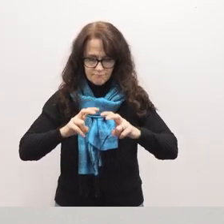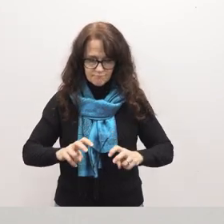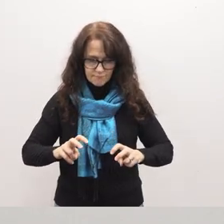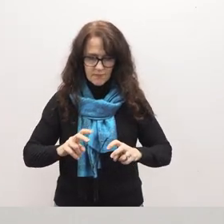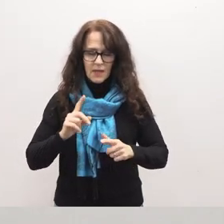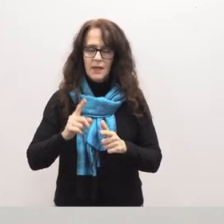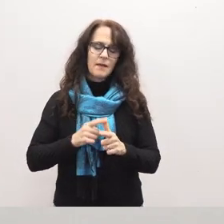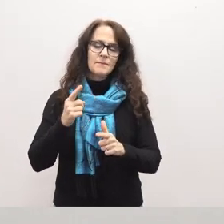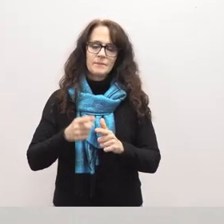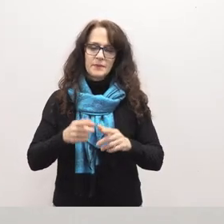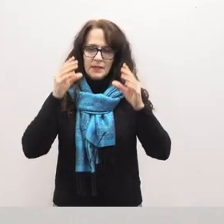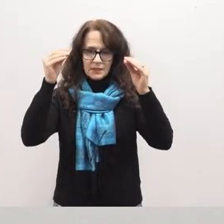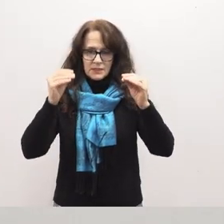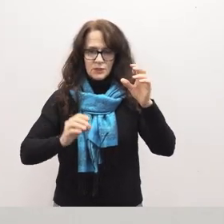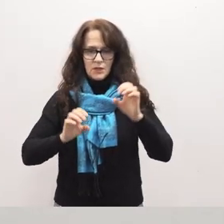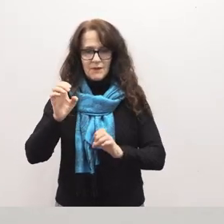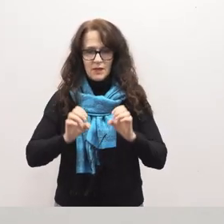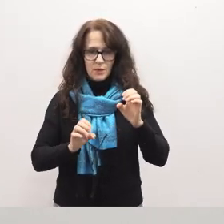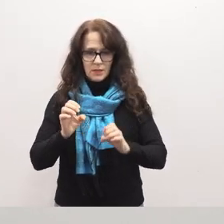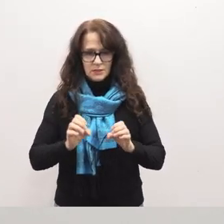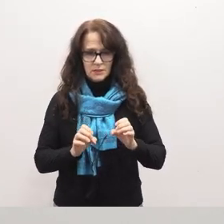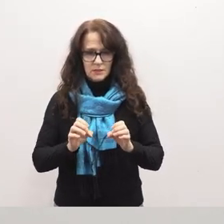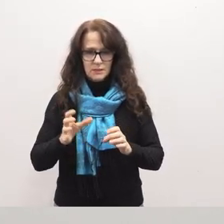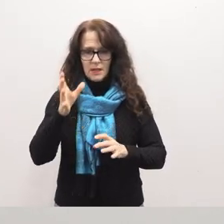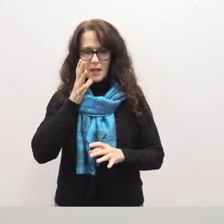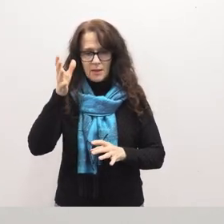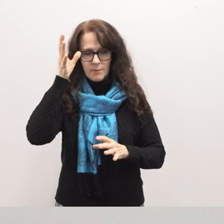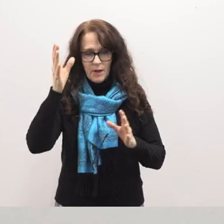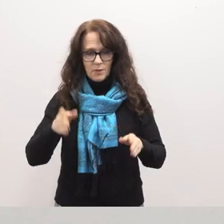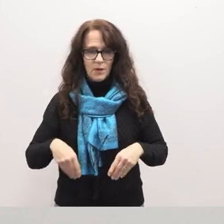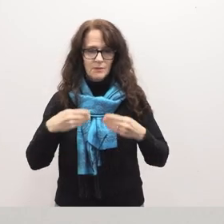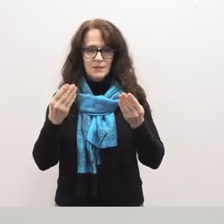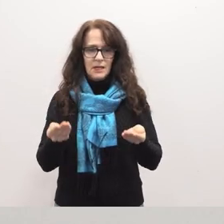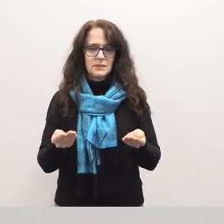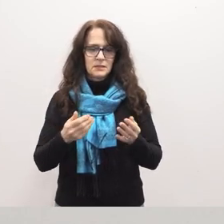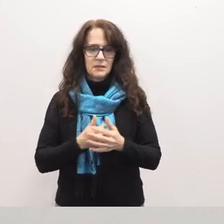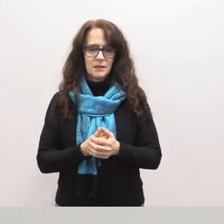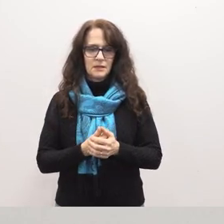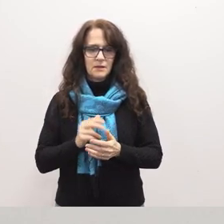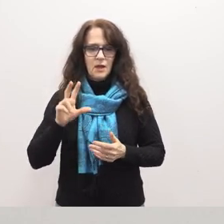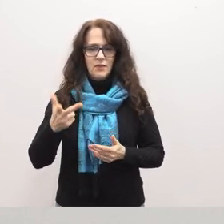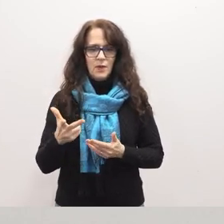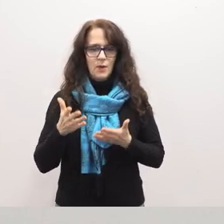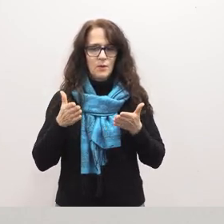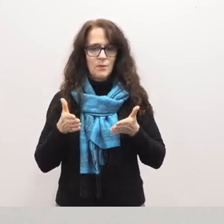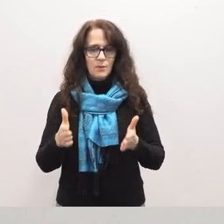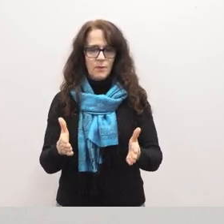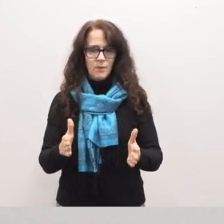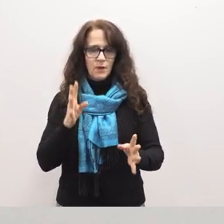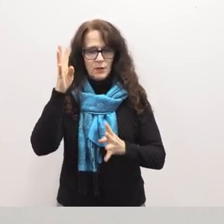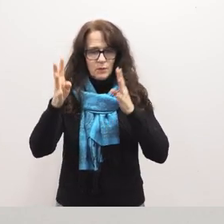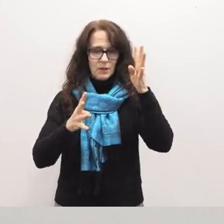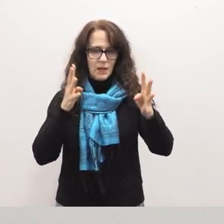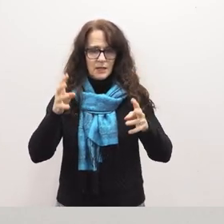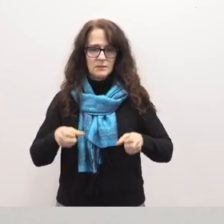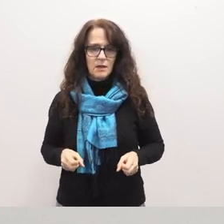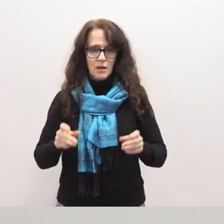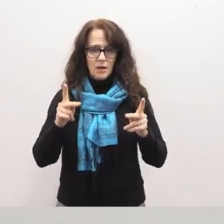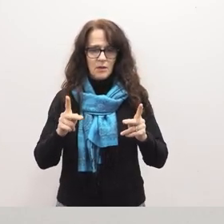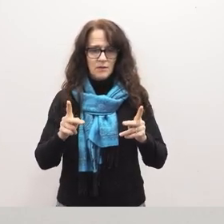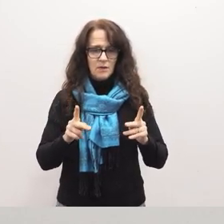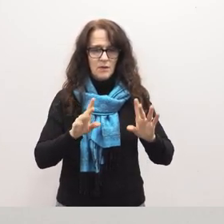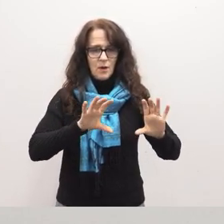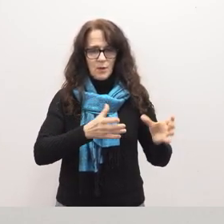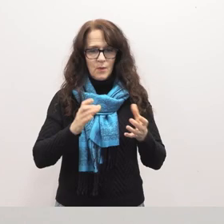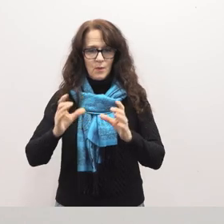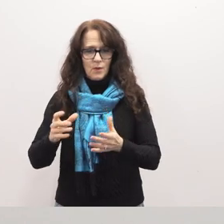And then a teacher evaluation and parent recommendation. This third pathway really creates an opportunity for reclassification